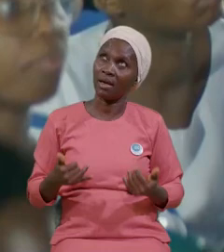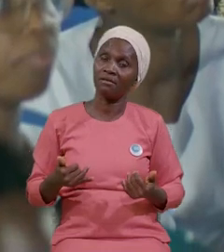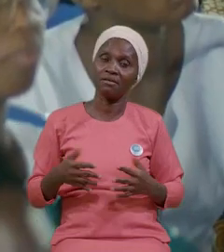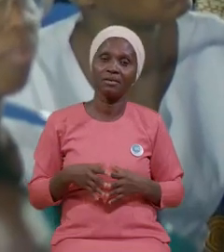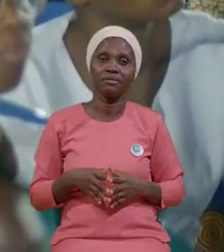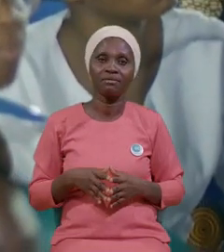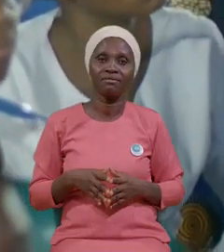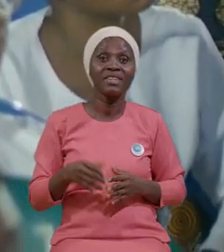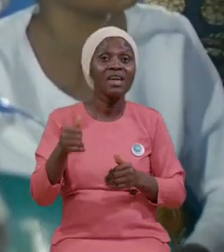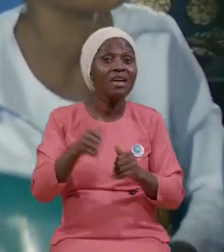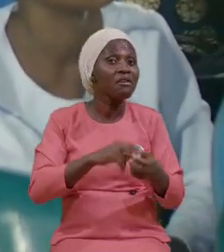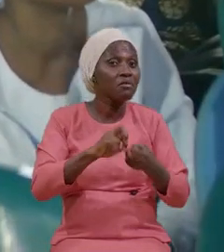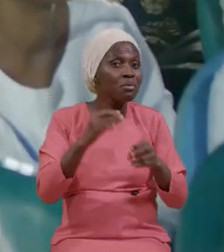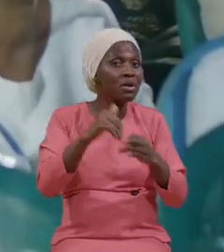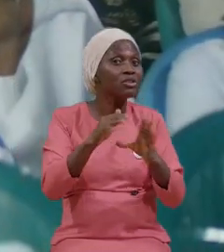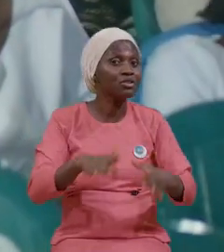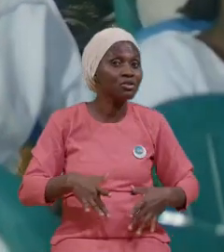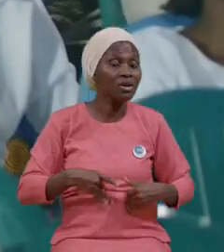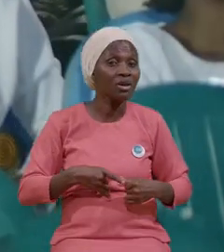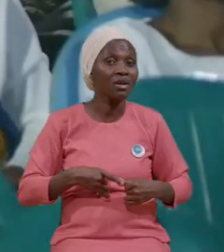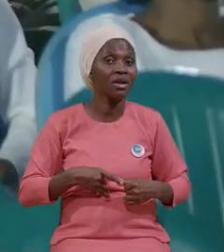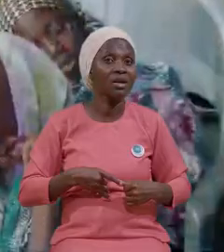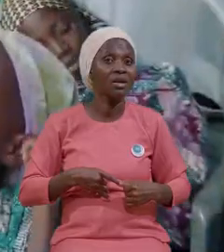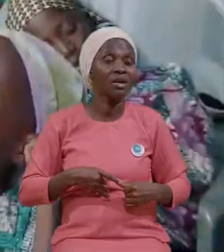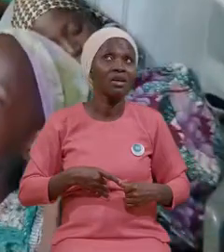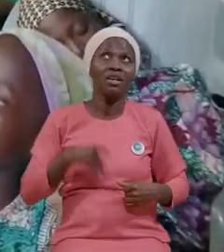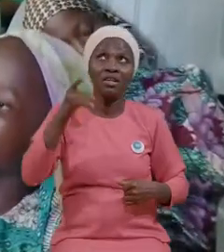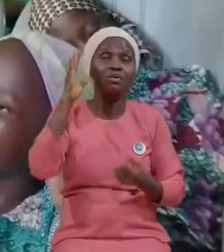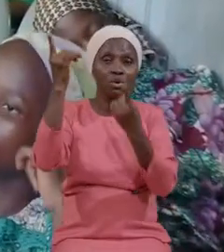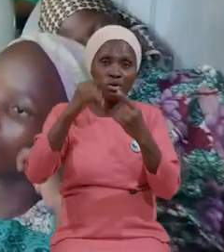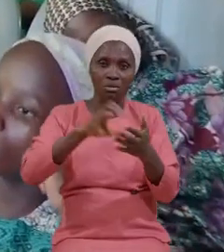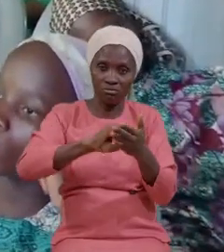Every problem in your life, He'll come in, He'll take away.